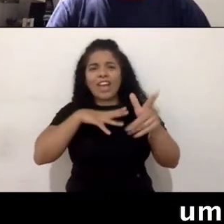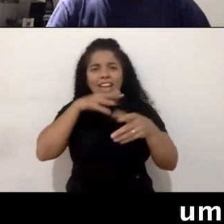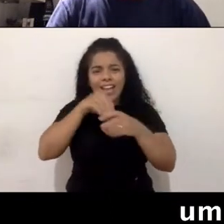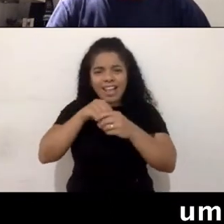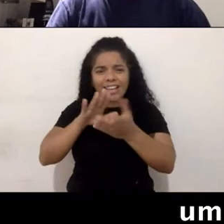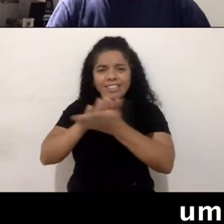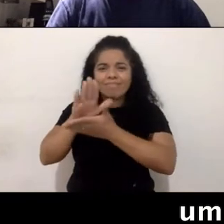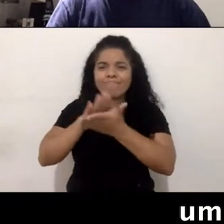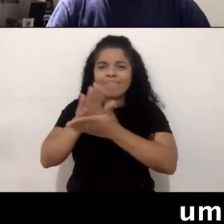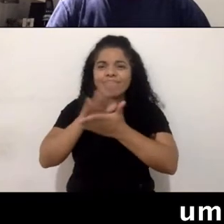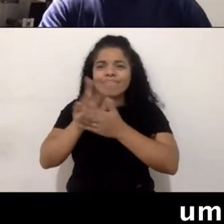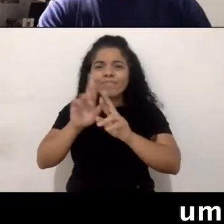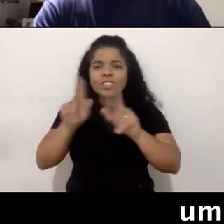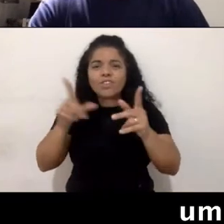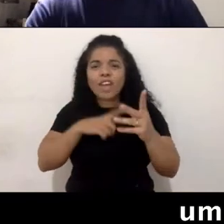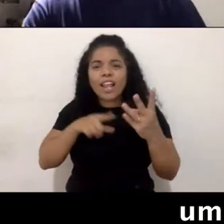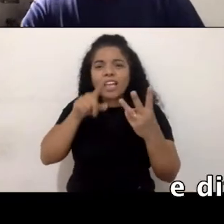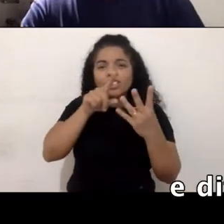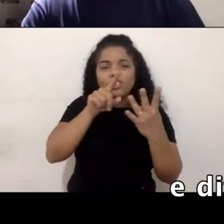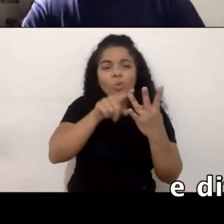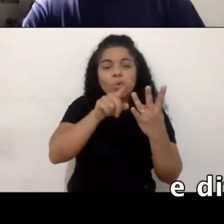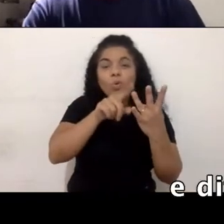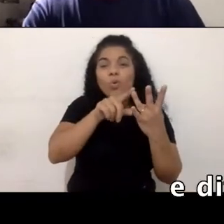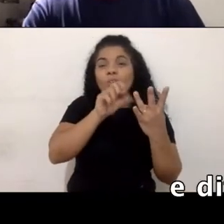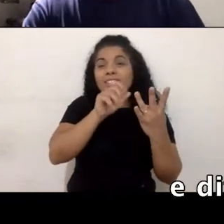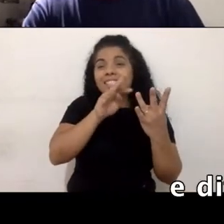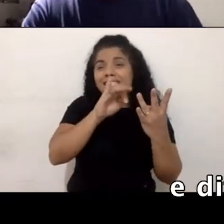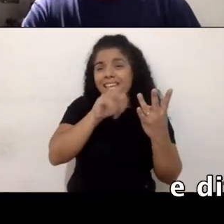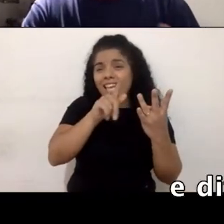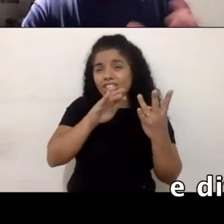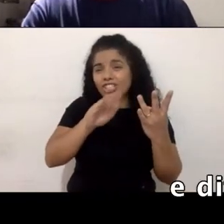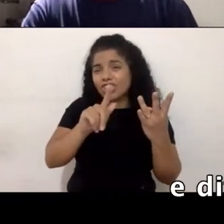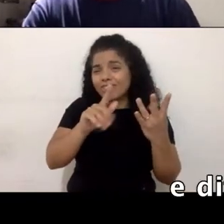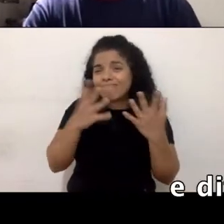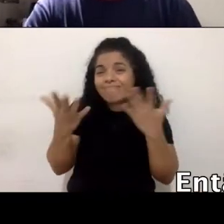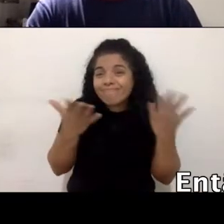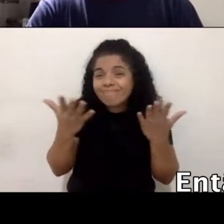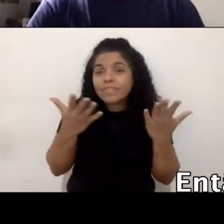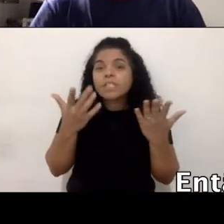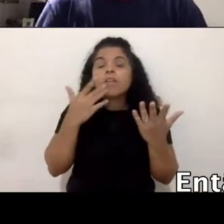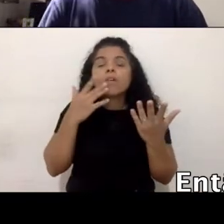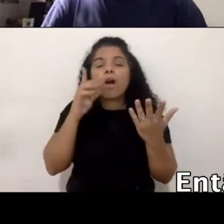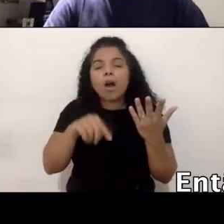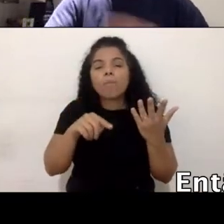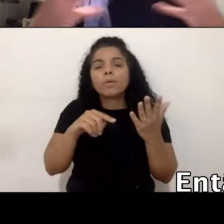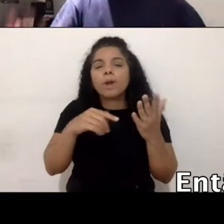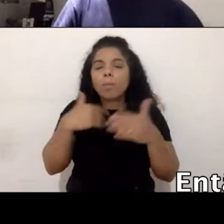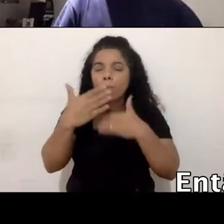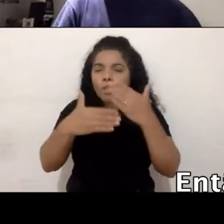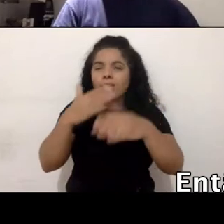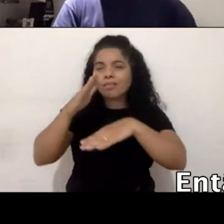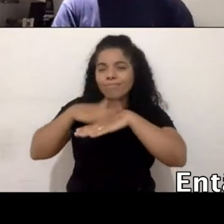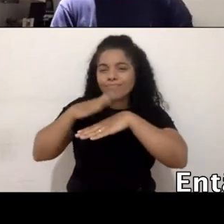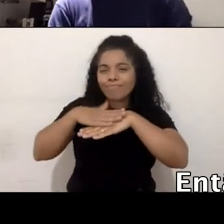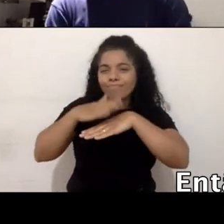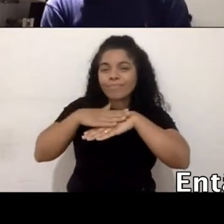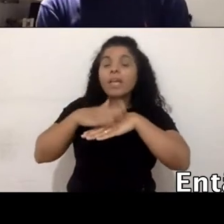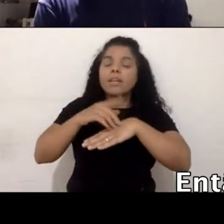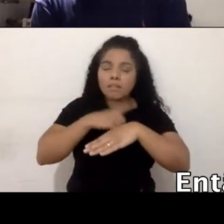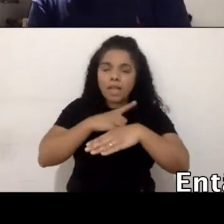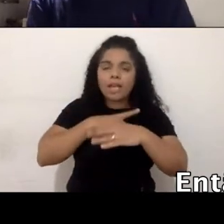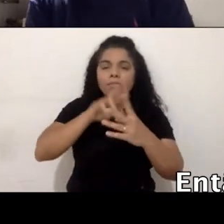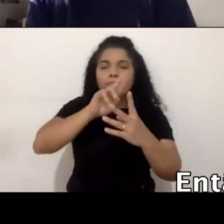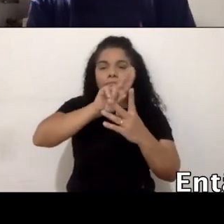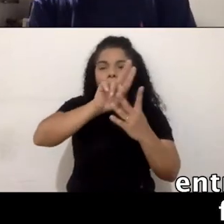there's this manual process involved and the differences between environments. So instead, what we would like to do is to promote